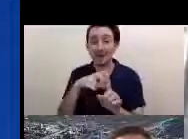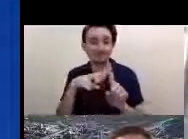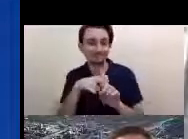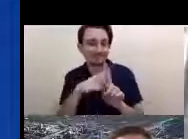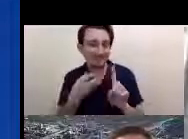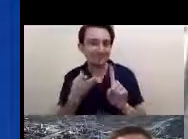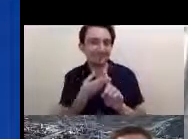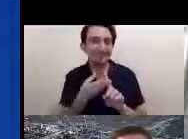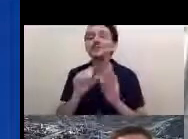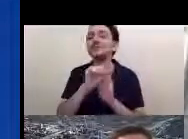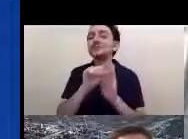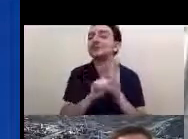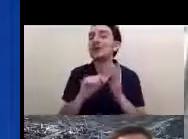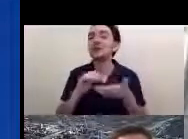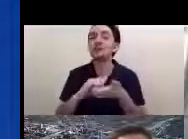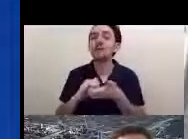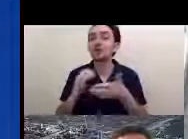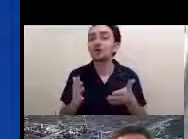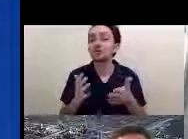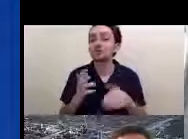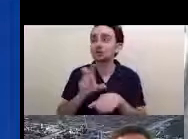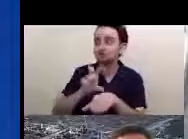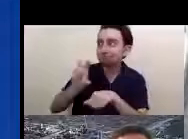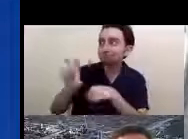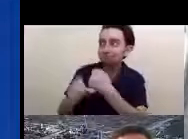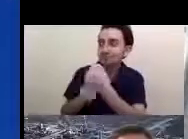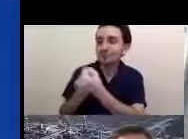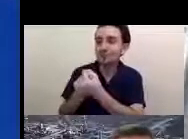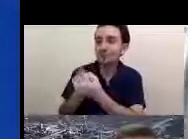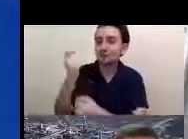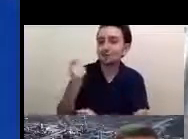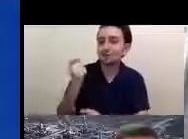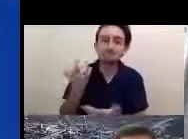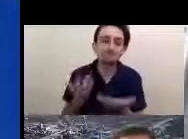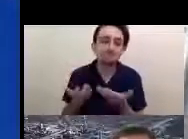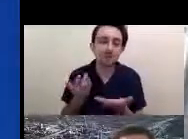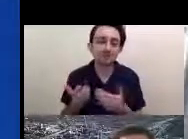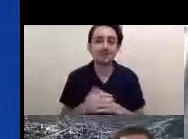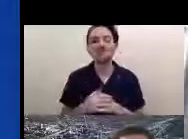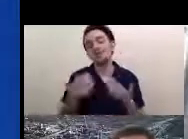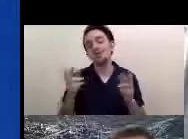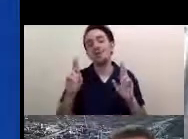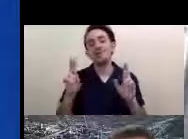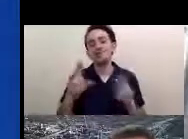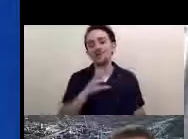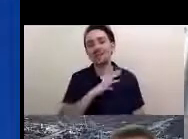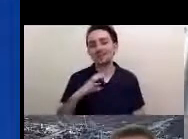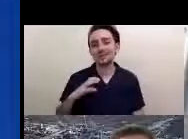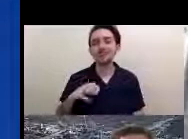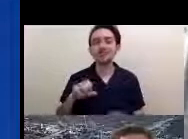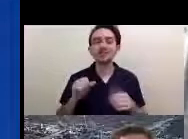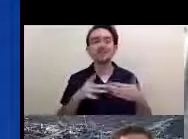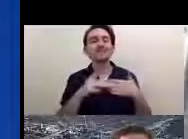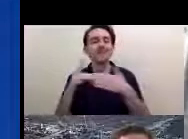again, really, we think the initial success will lead to those additional dollars, and the commission can guide how we obtain those additional